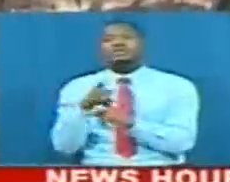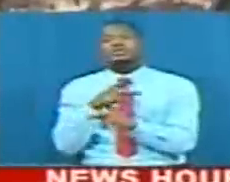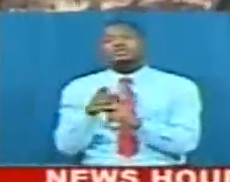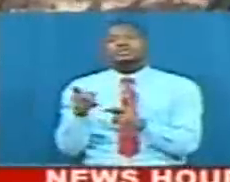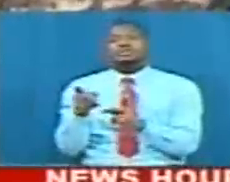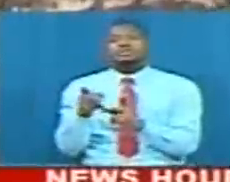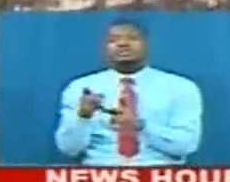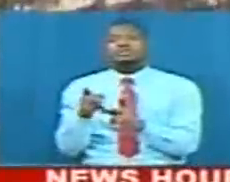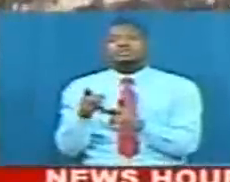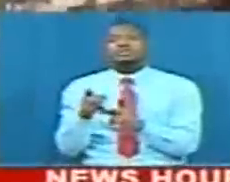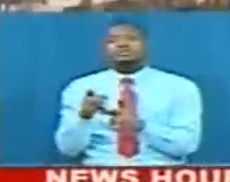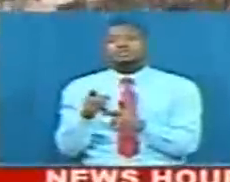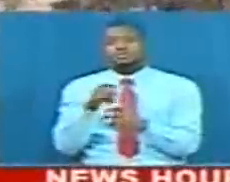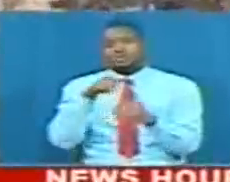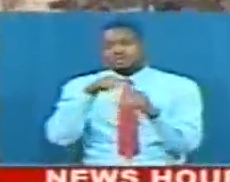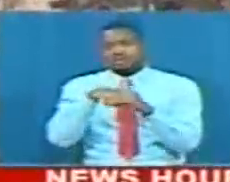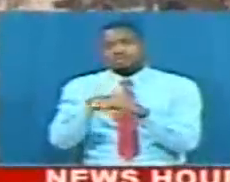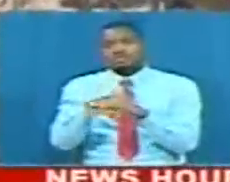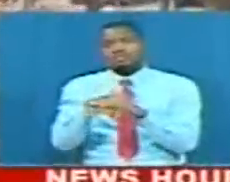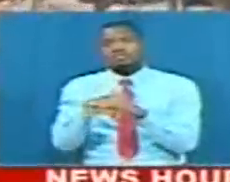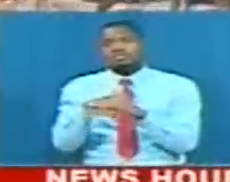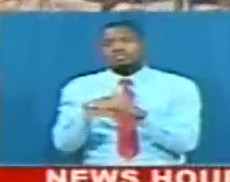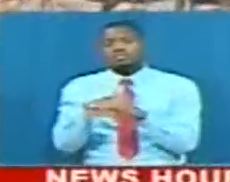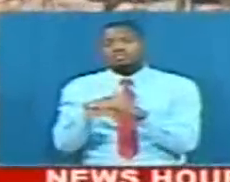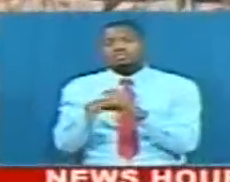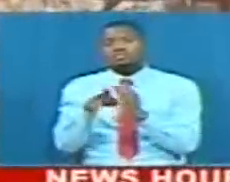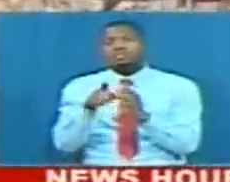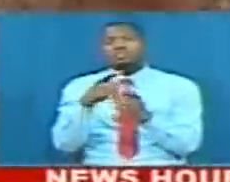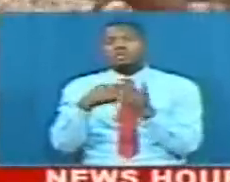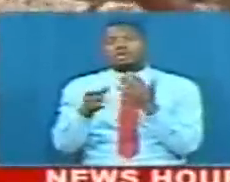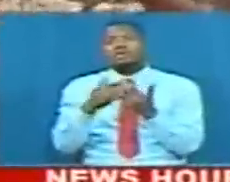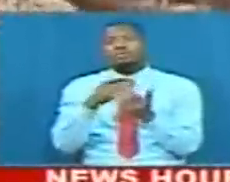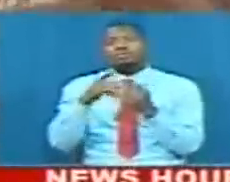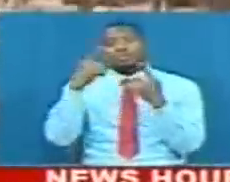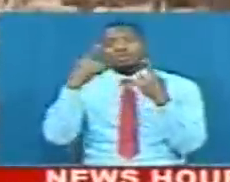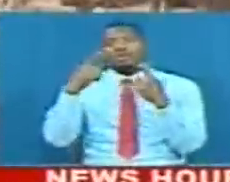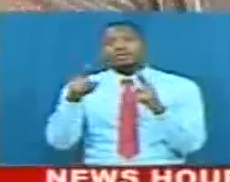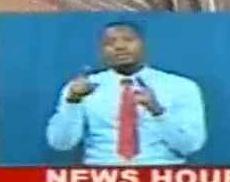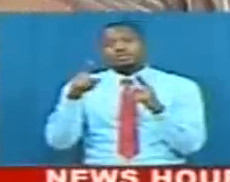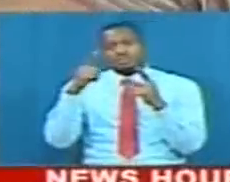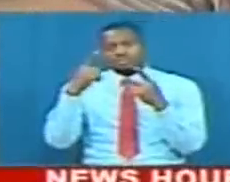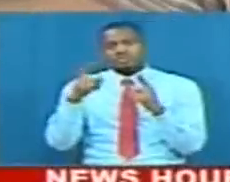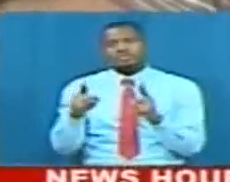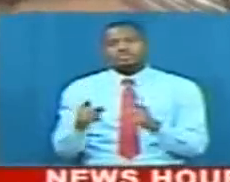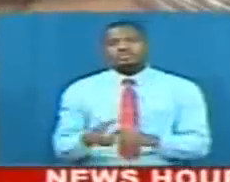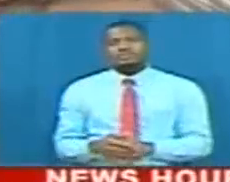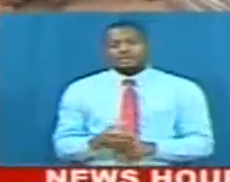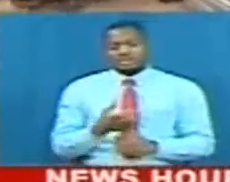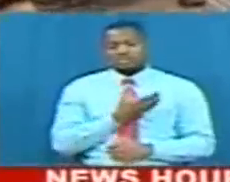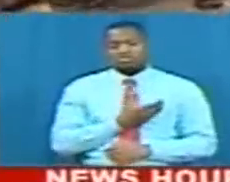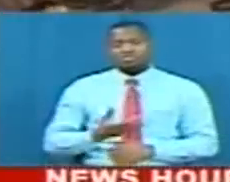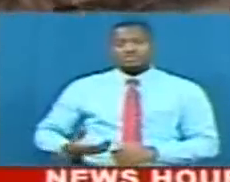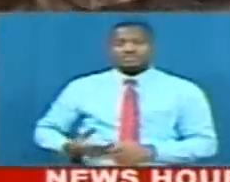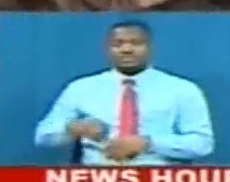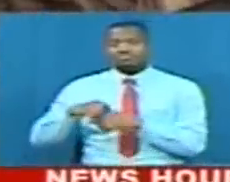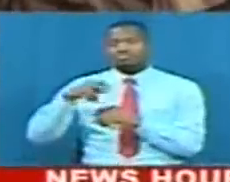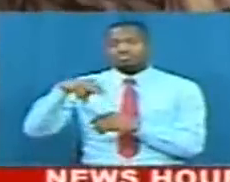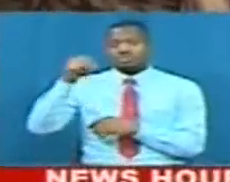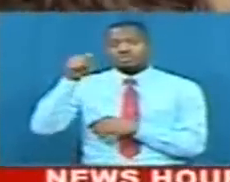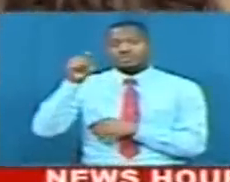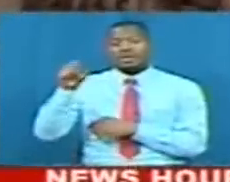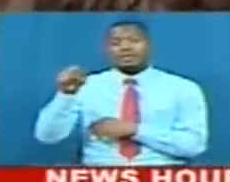to attack, then you come in, honestly, whatever should happen, should happen. Chief of